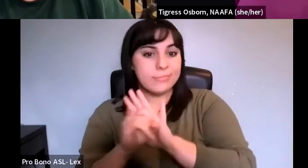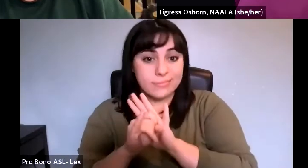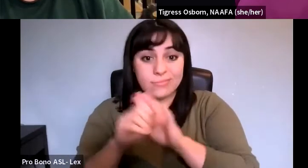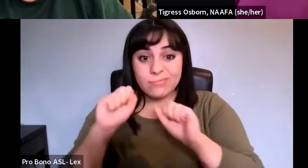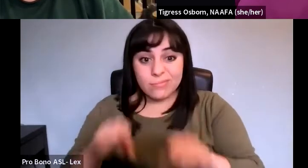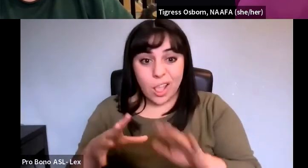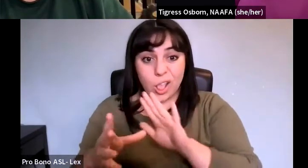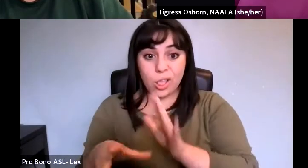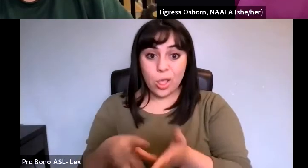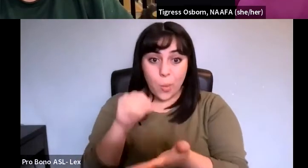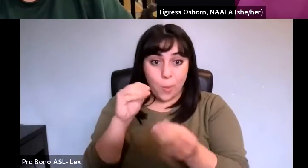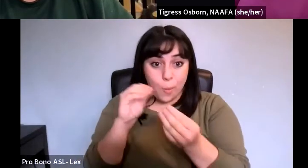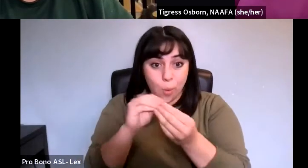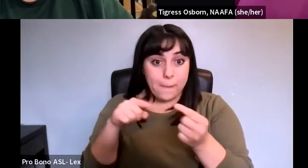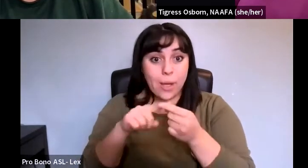NAAFA at our website,